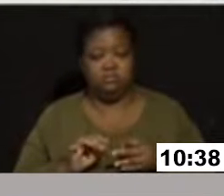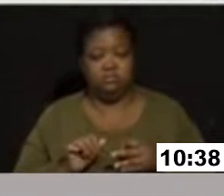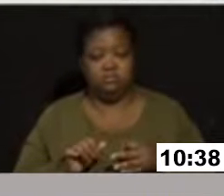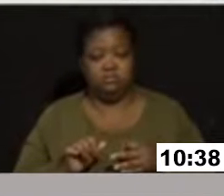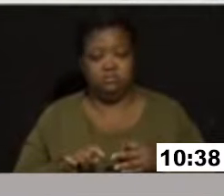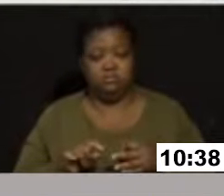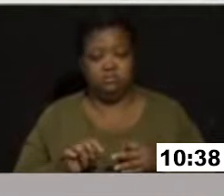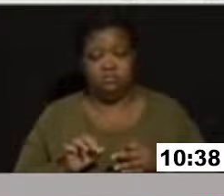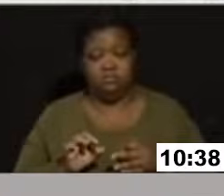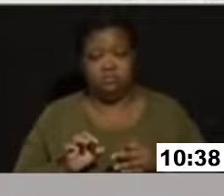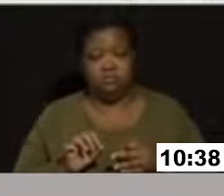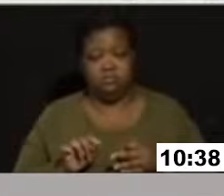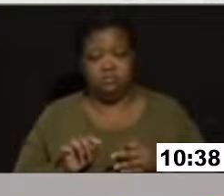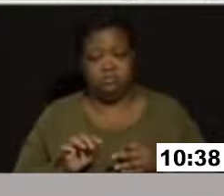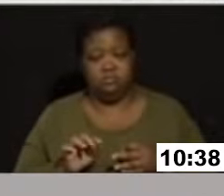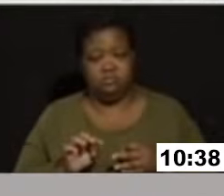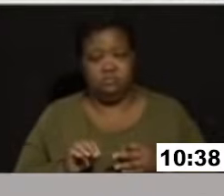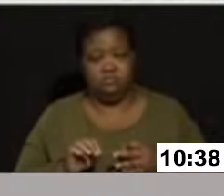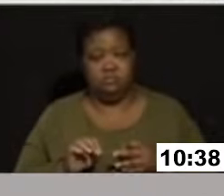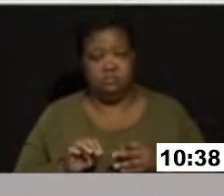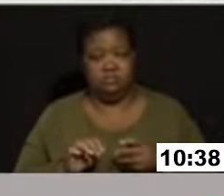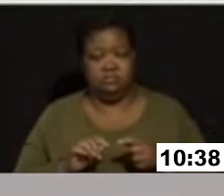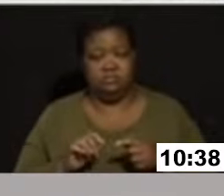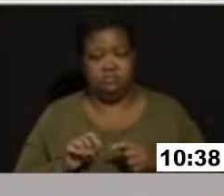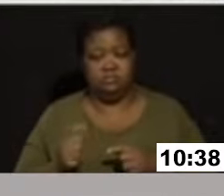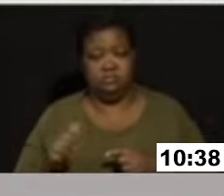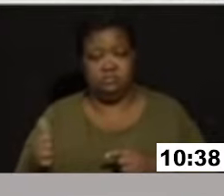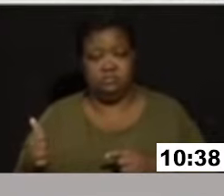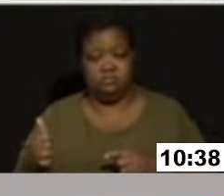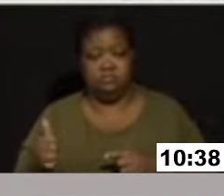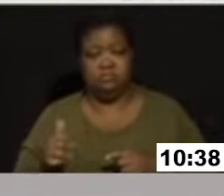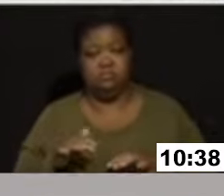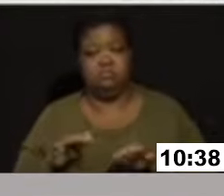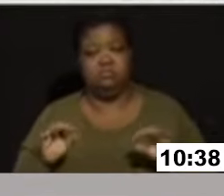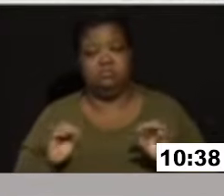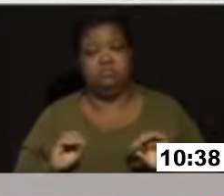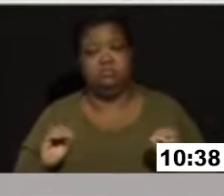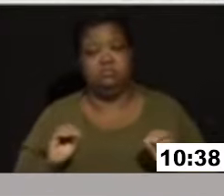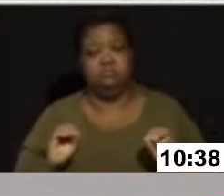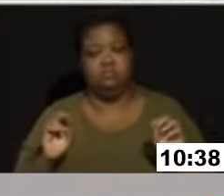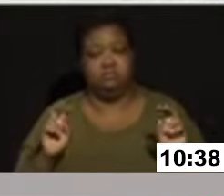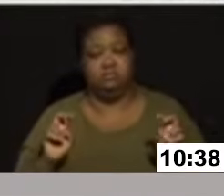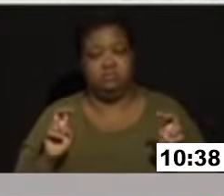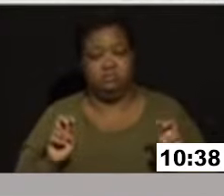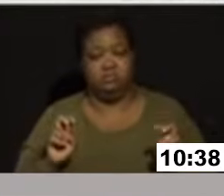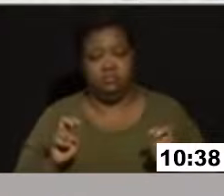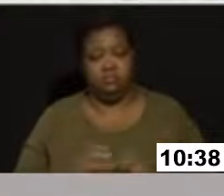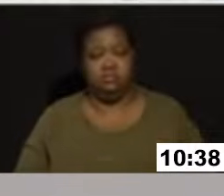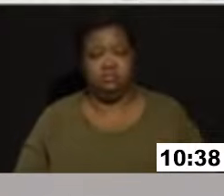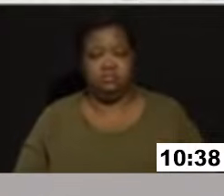alternatives, and there is simply no issue that by allowing,